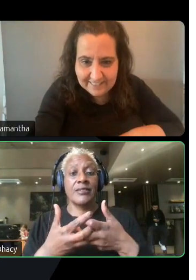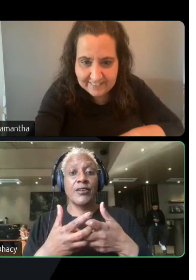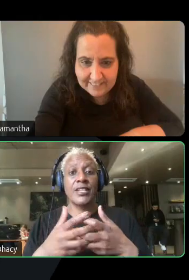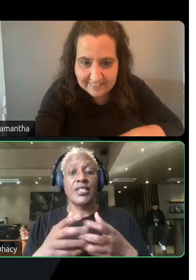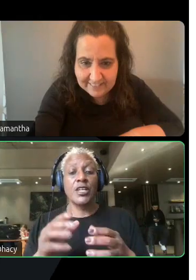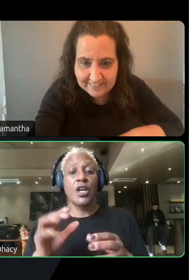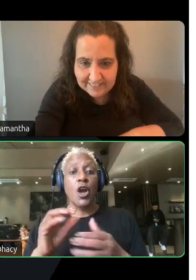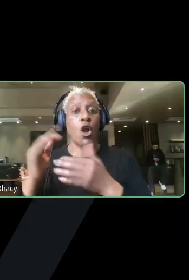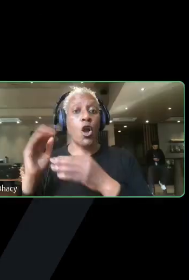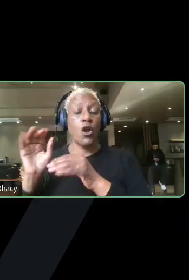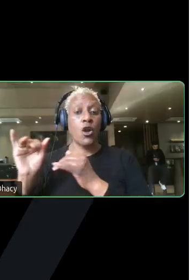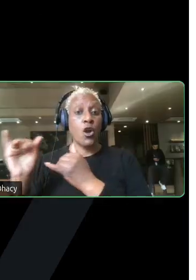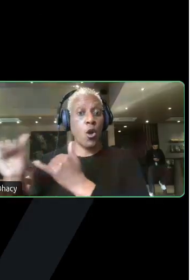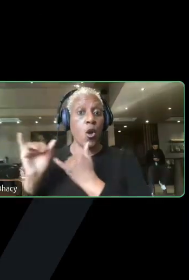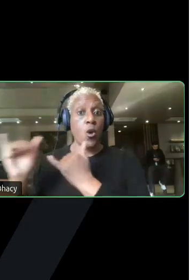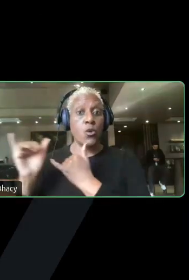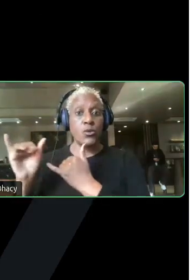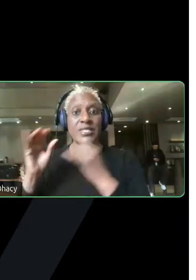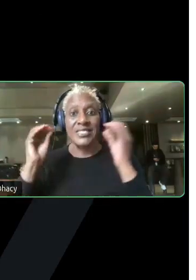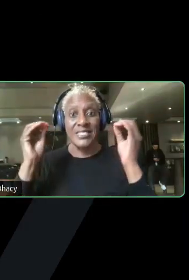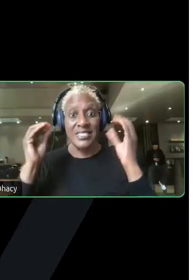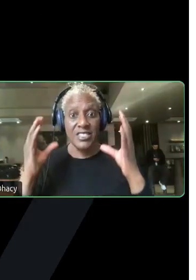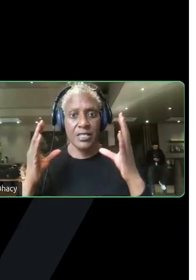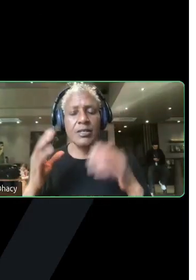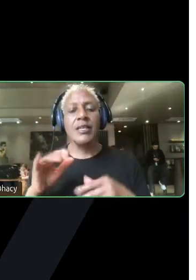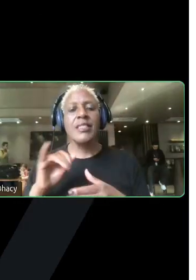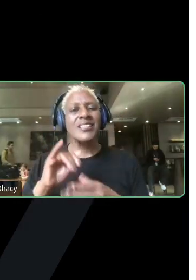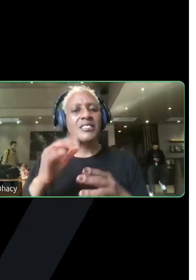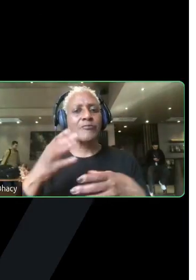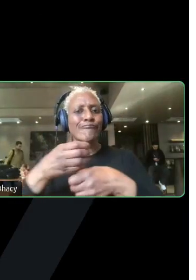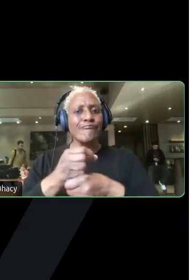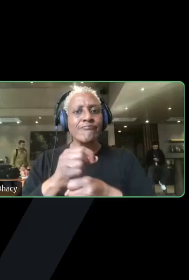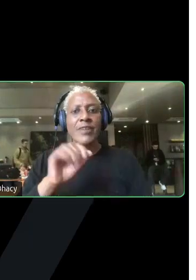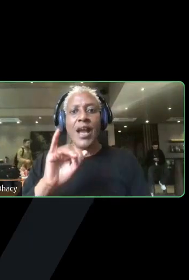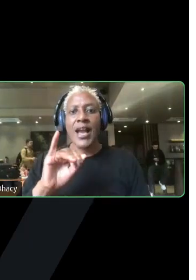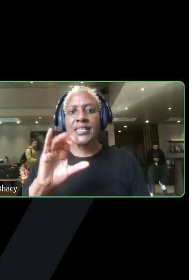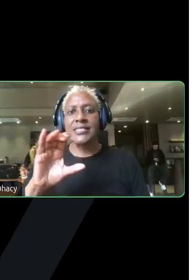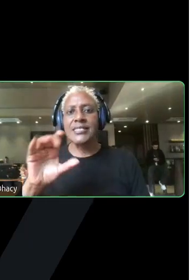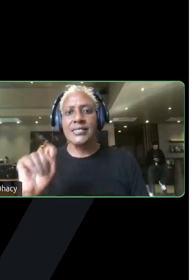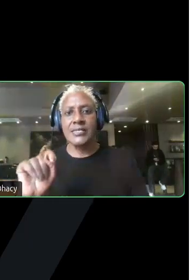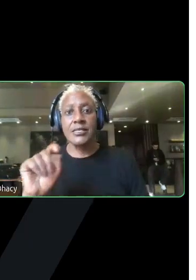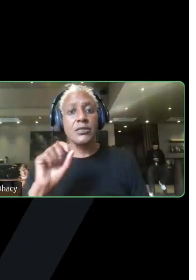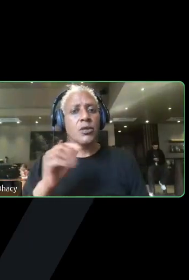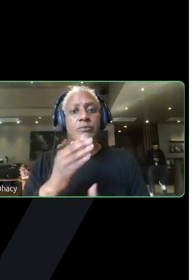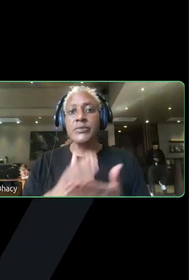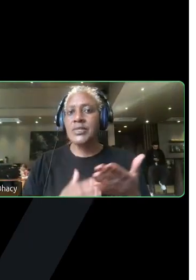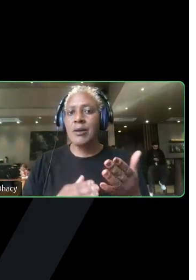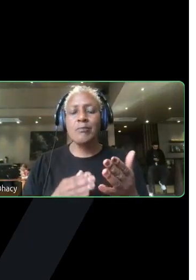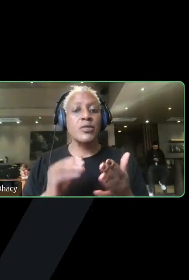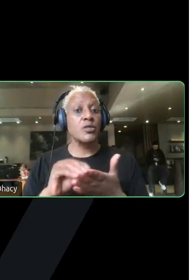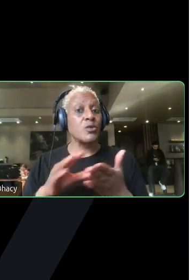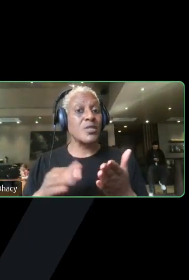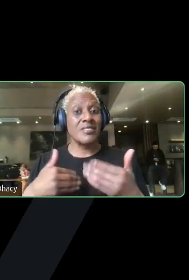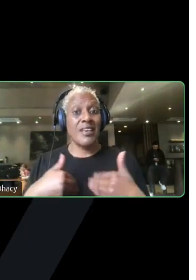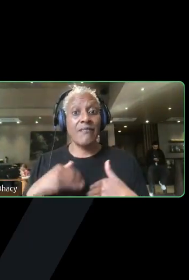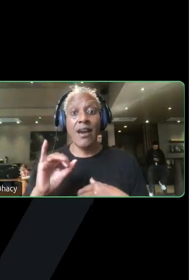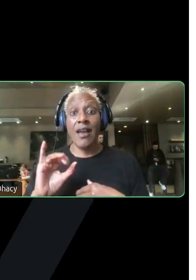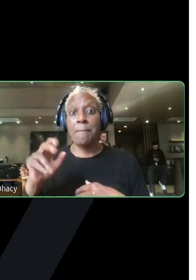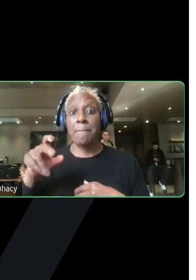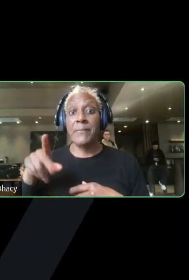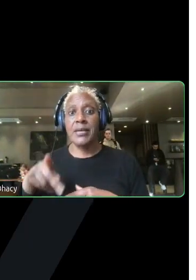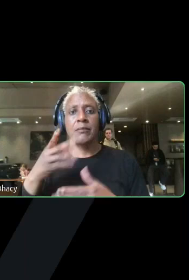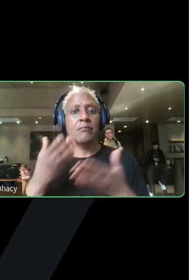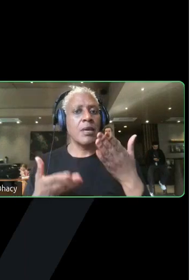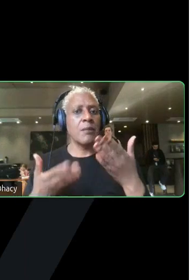education classroom, but some students with IEPs that have the ICT program recommended may only have it for